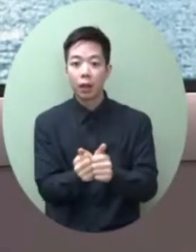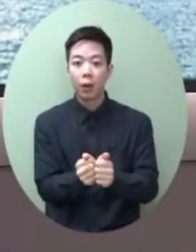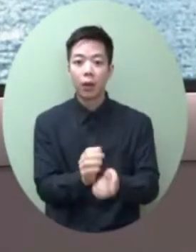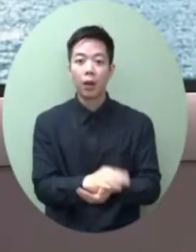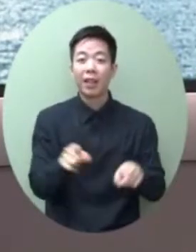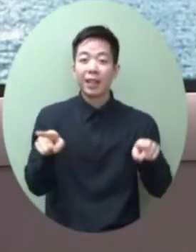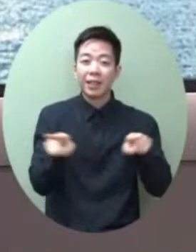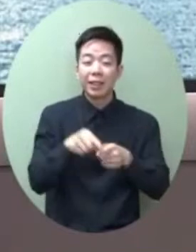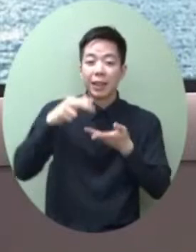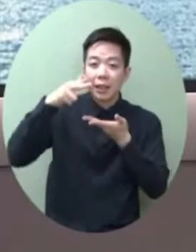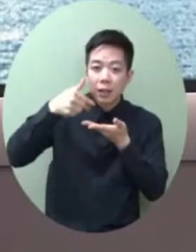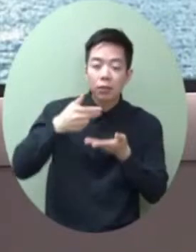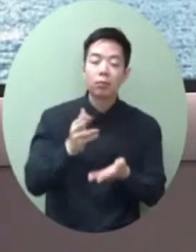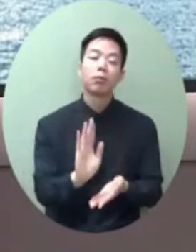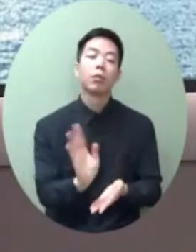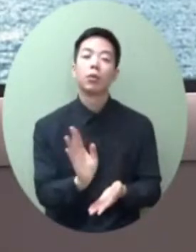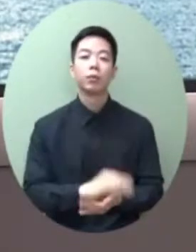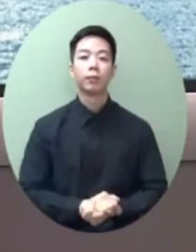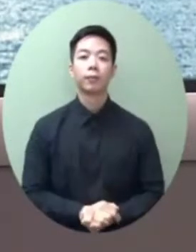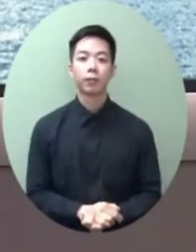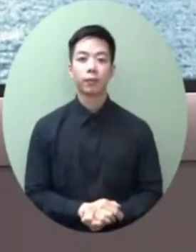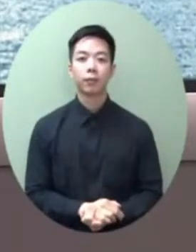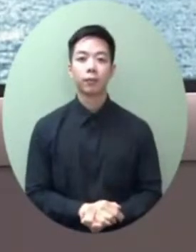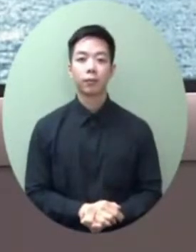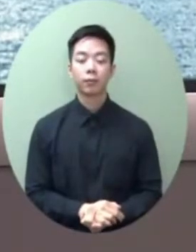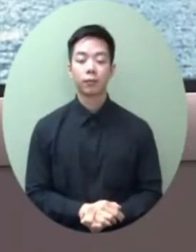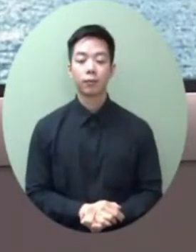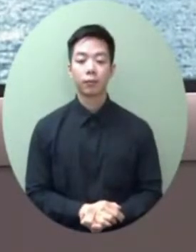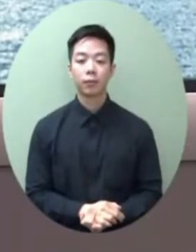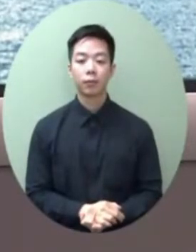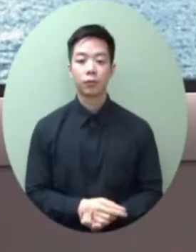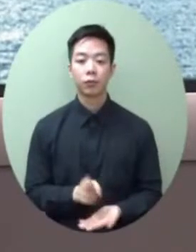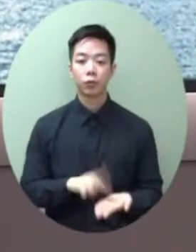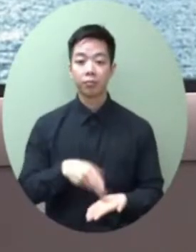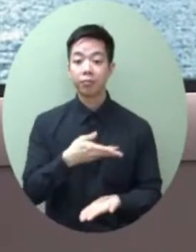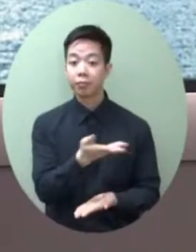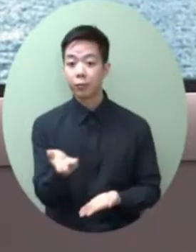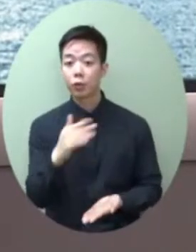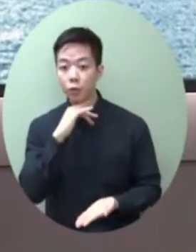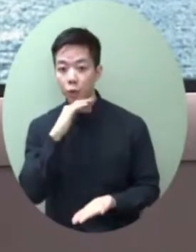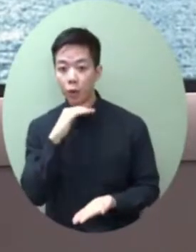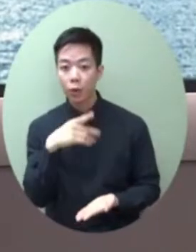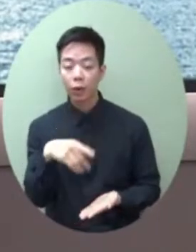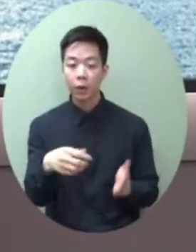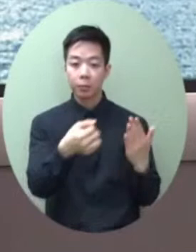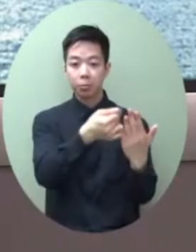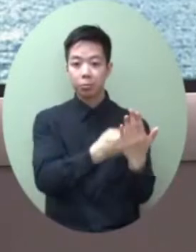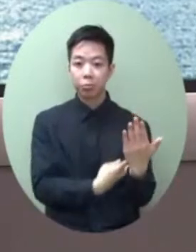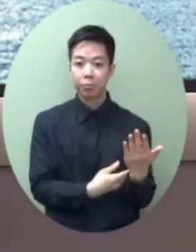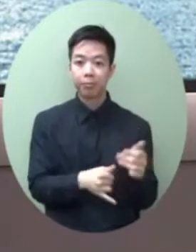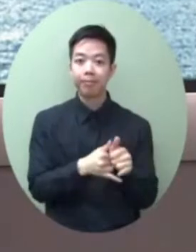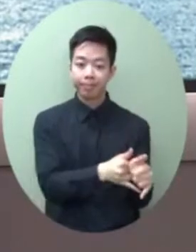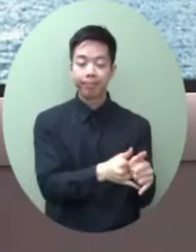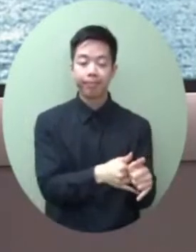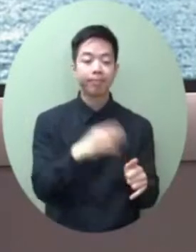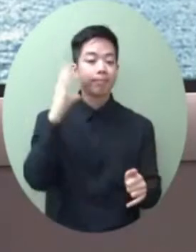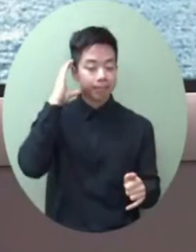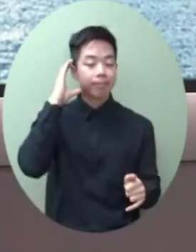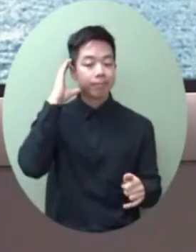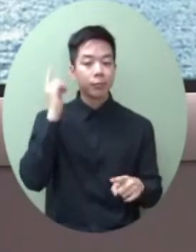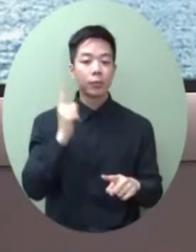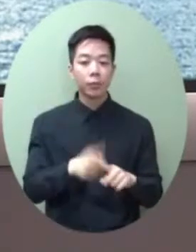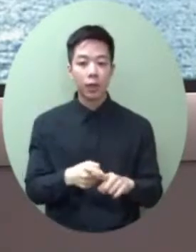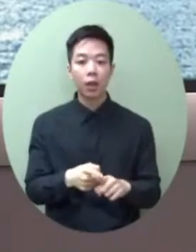avoid having meals together with the family members or having any intimacy with any family members. And I think that